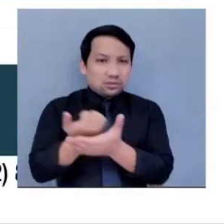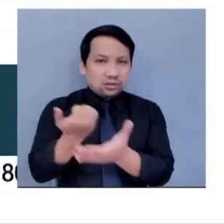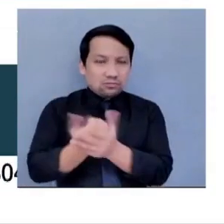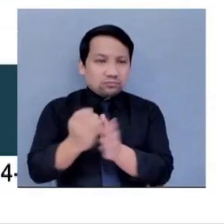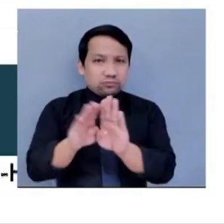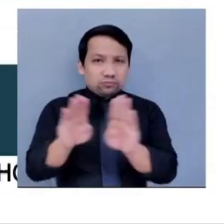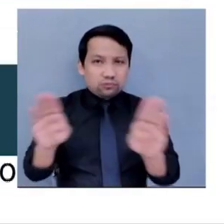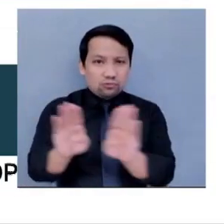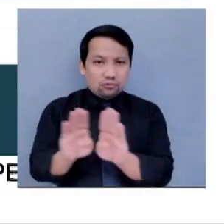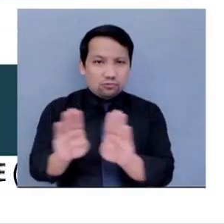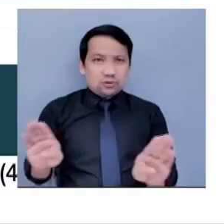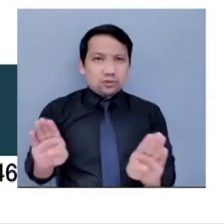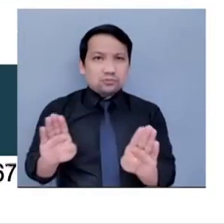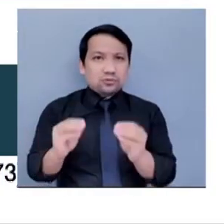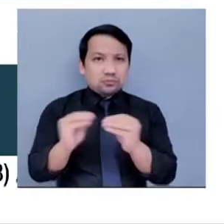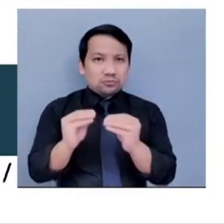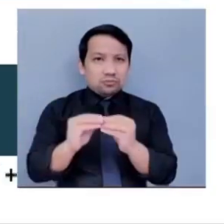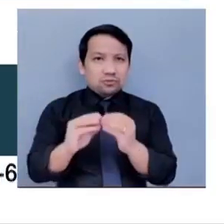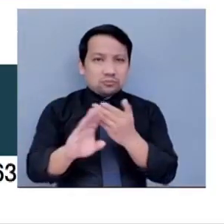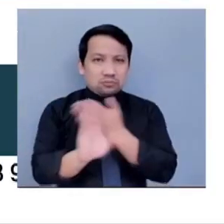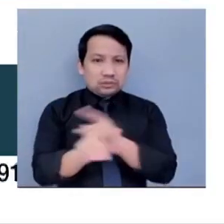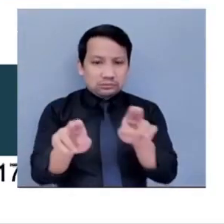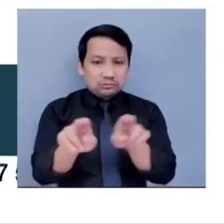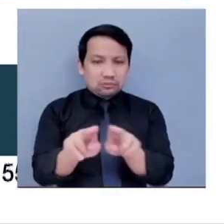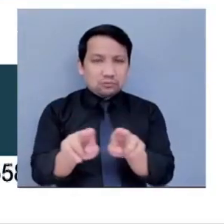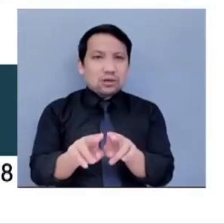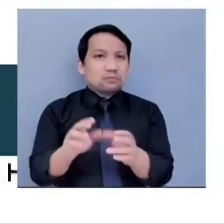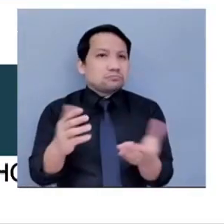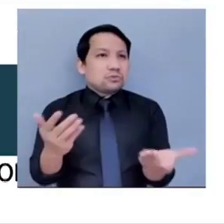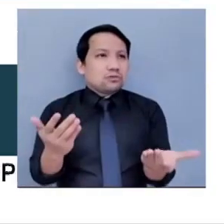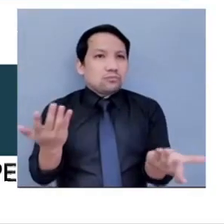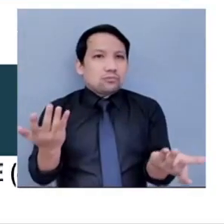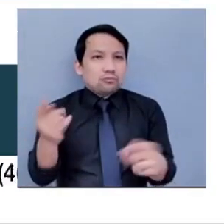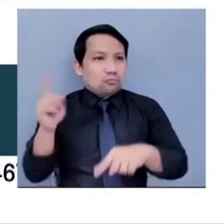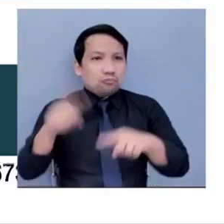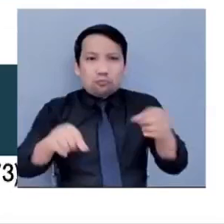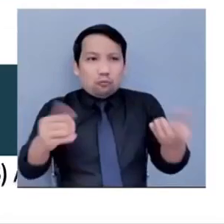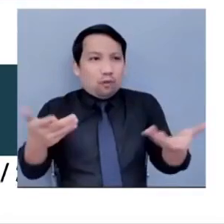further towards greater normalcy. In fact, we have no more restrictions now